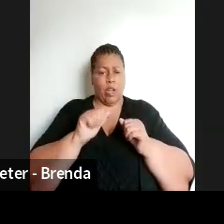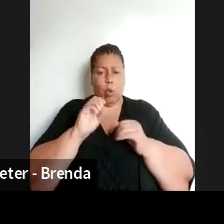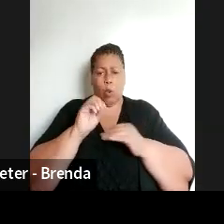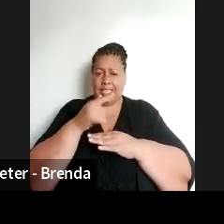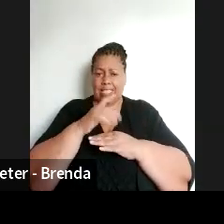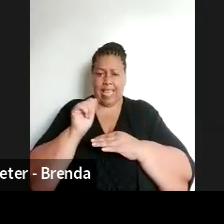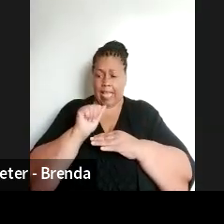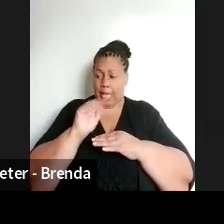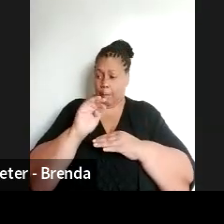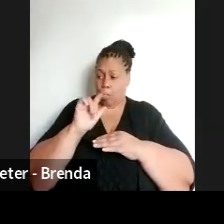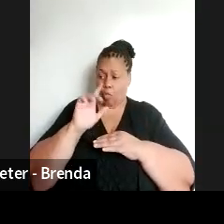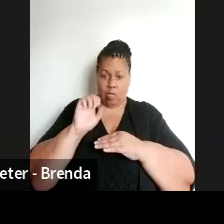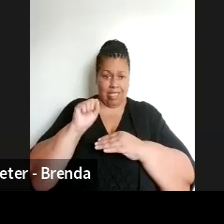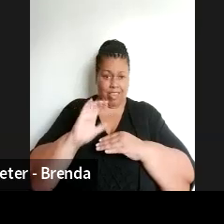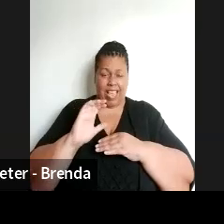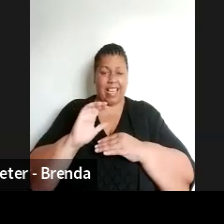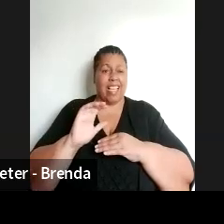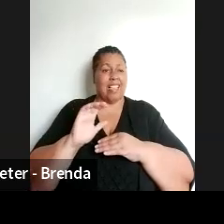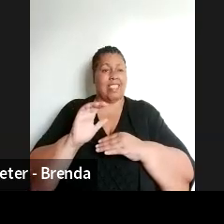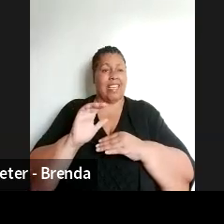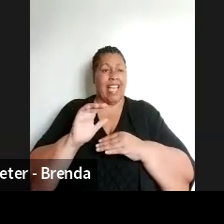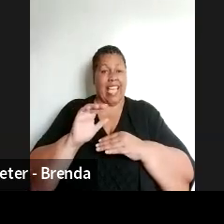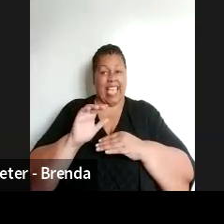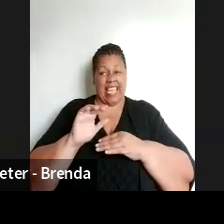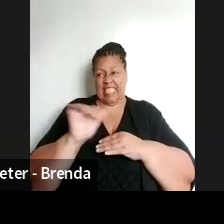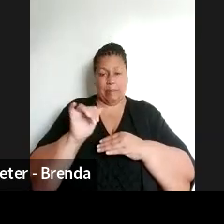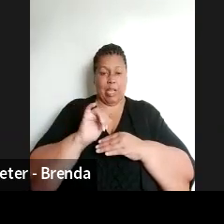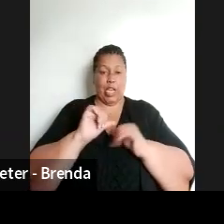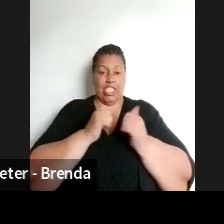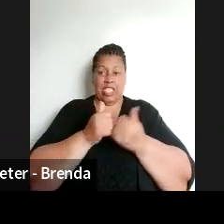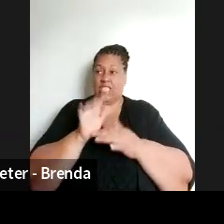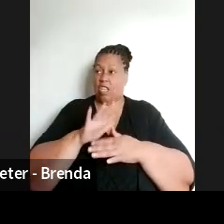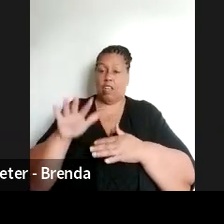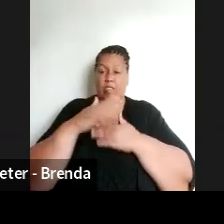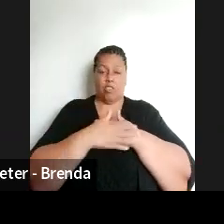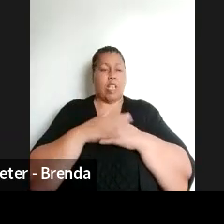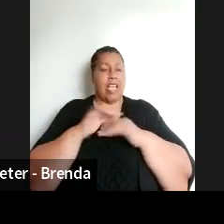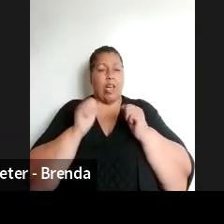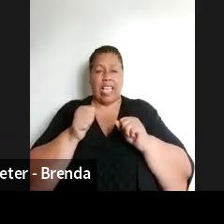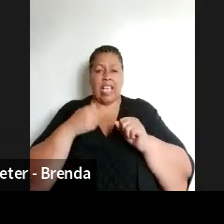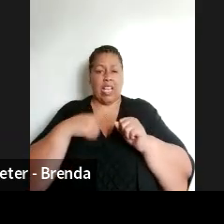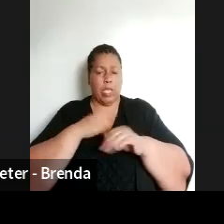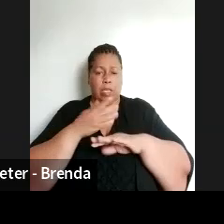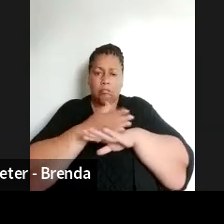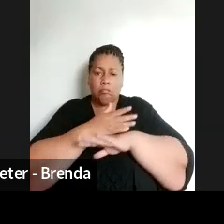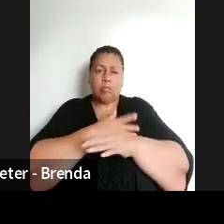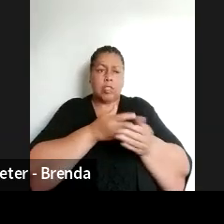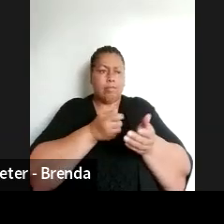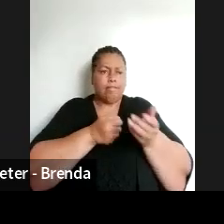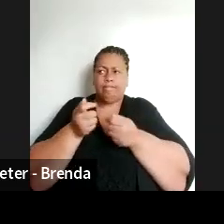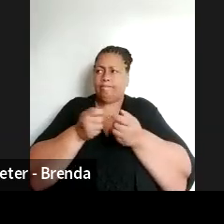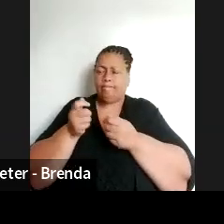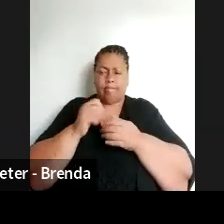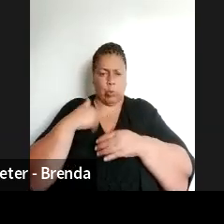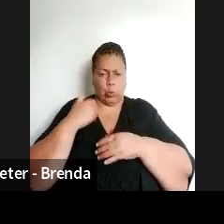across the country, what could we do to better improve to get youth to come to us